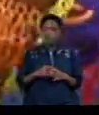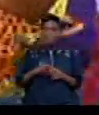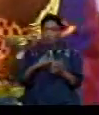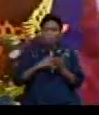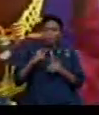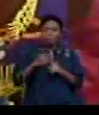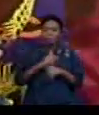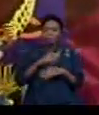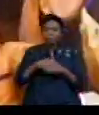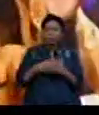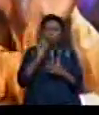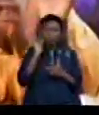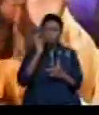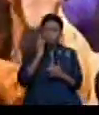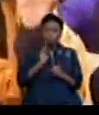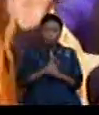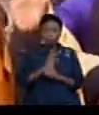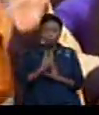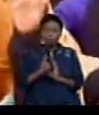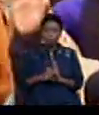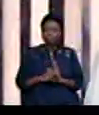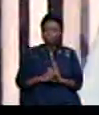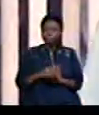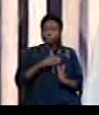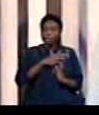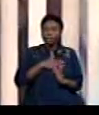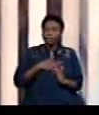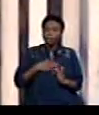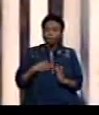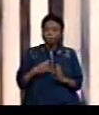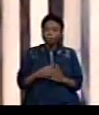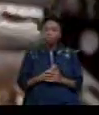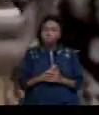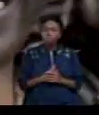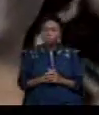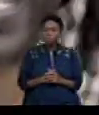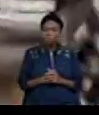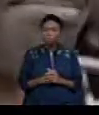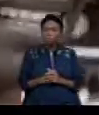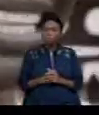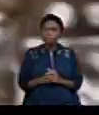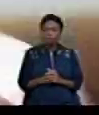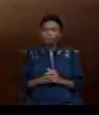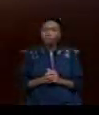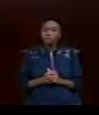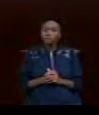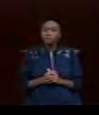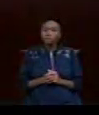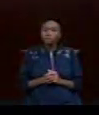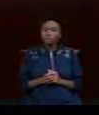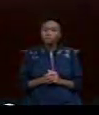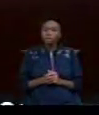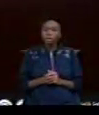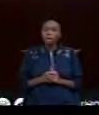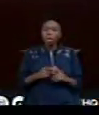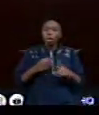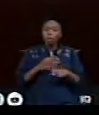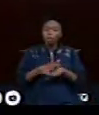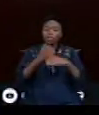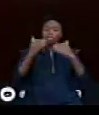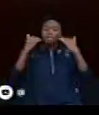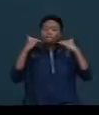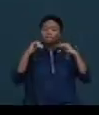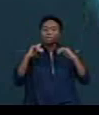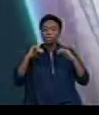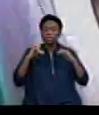clear path will be set for youth, campus students, and young adults to go beyond limitations. The